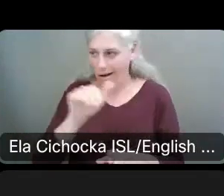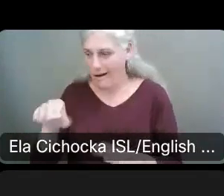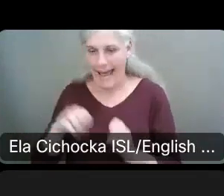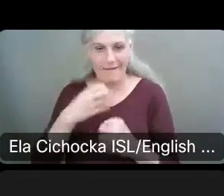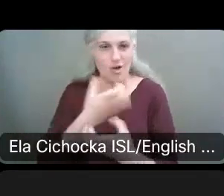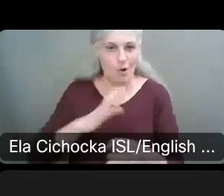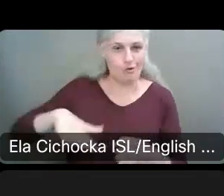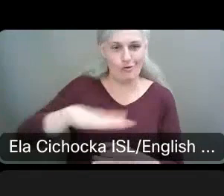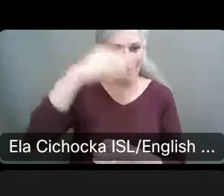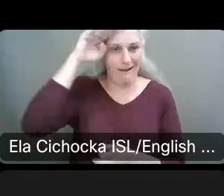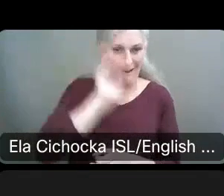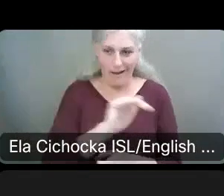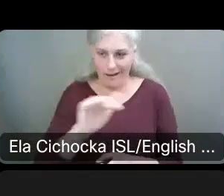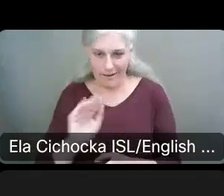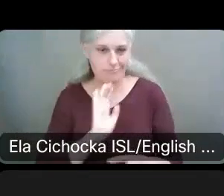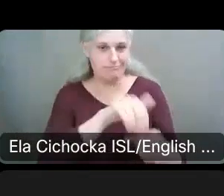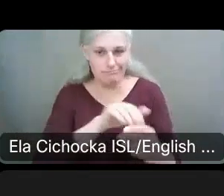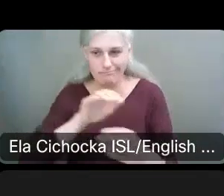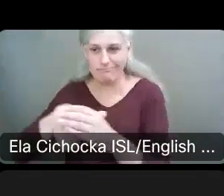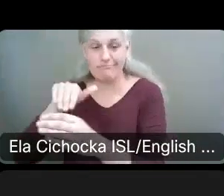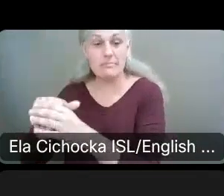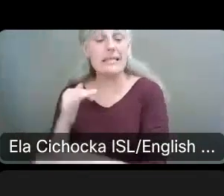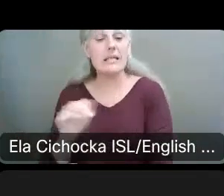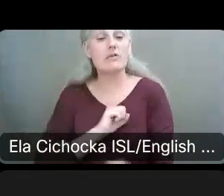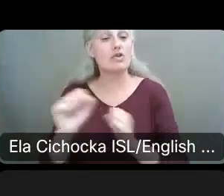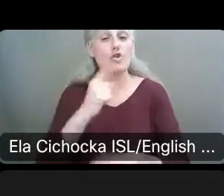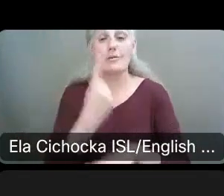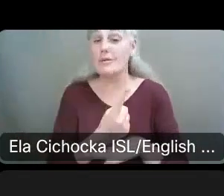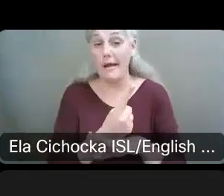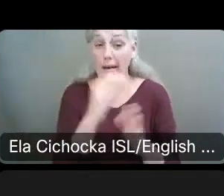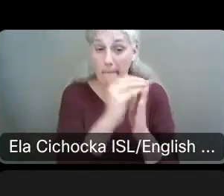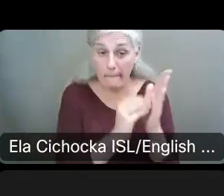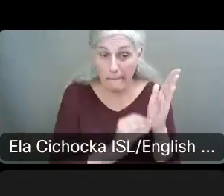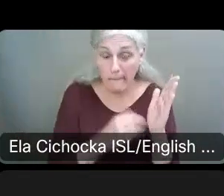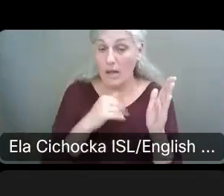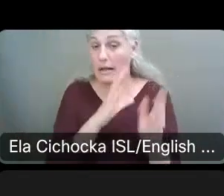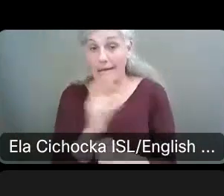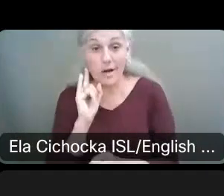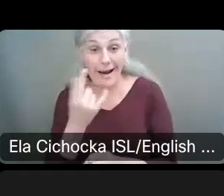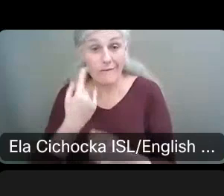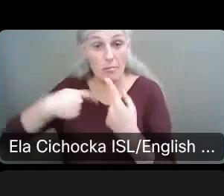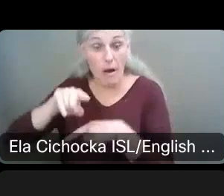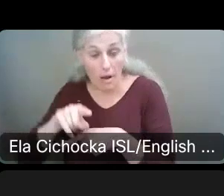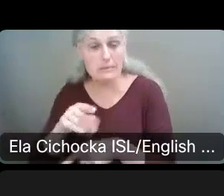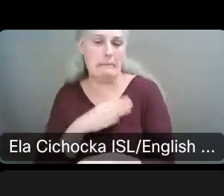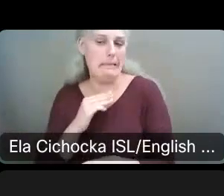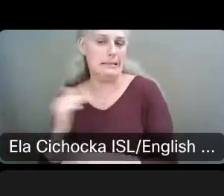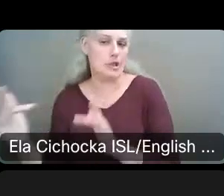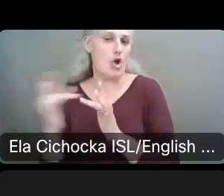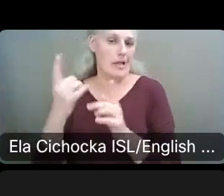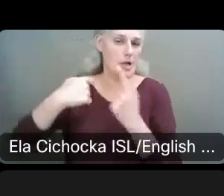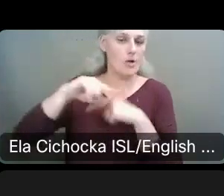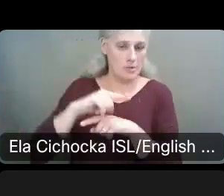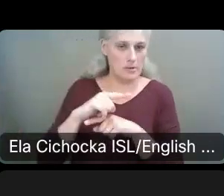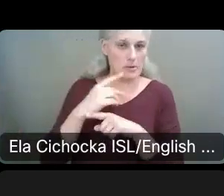country. And if your service is not featured there, if you've not heard from us, please do get in